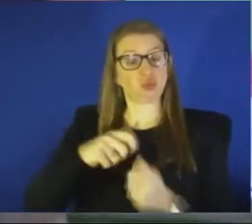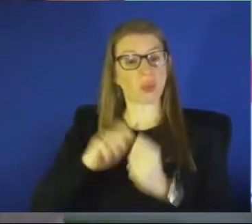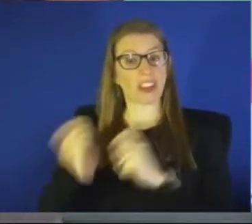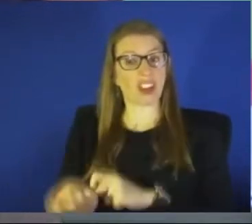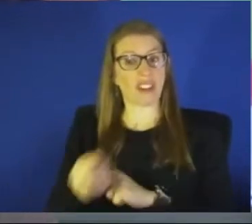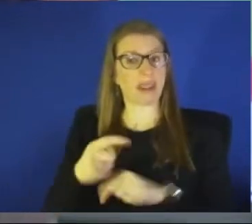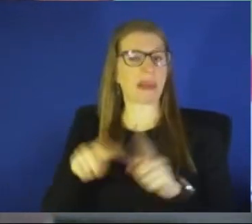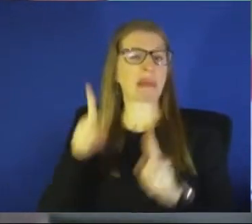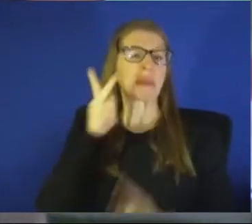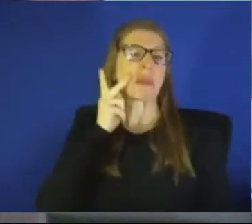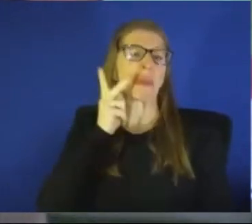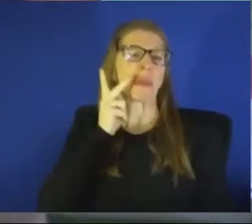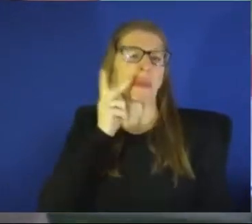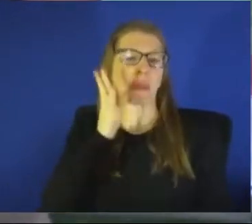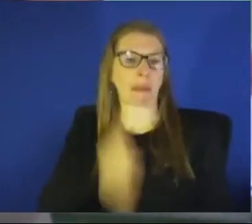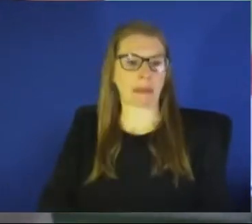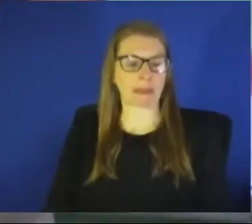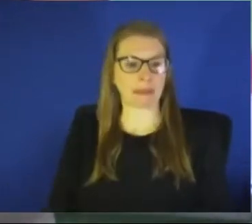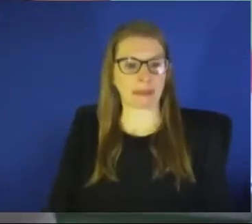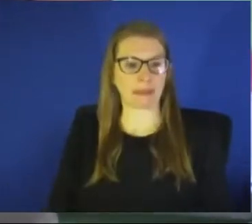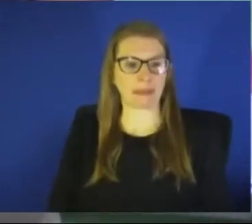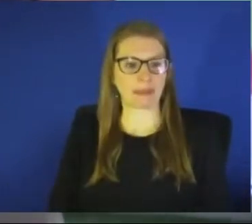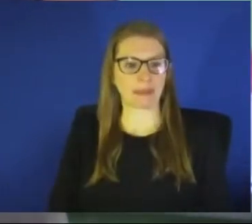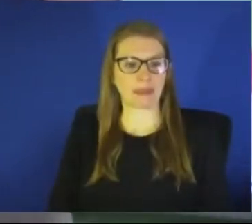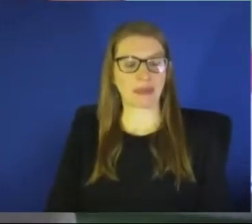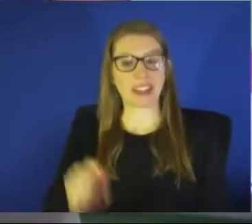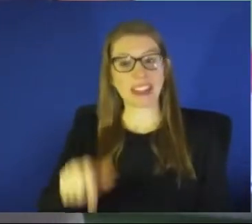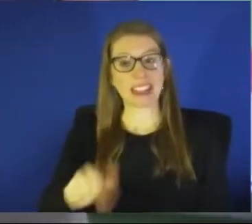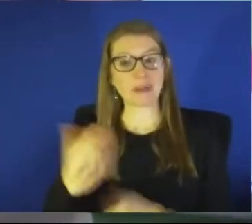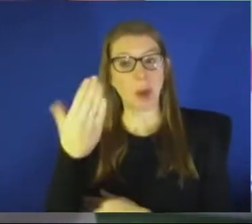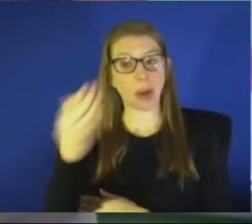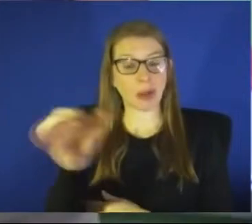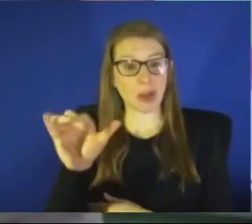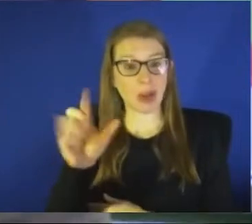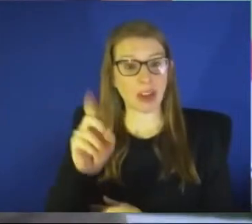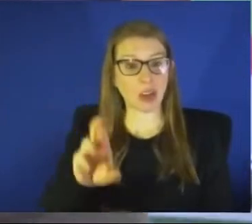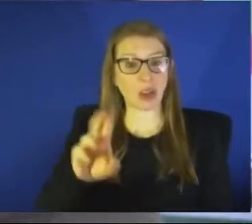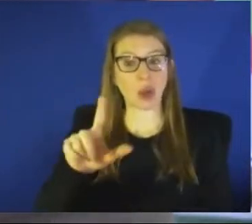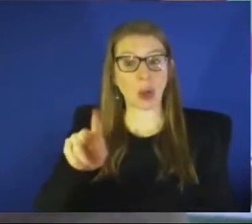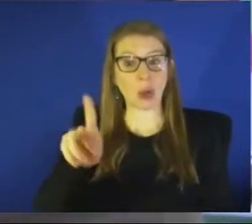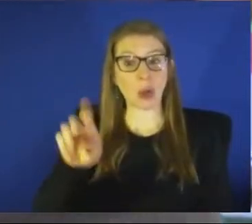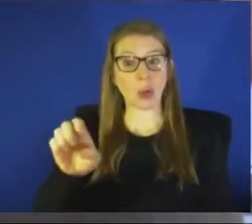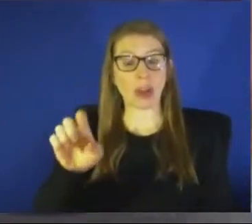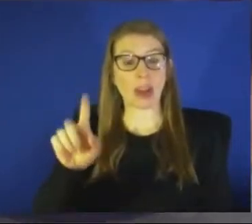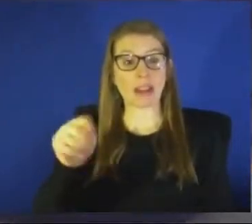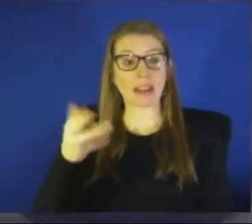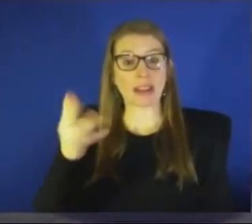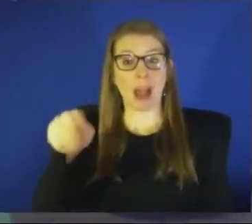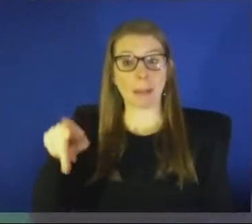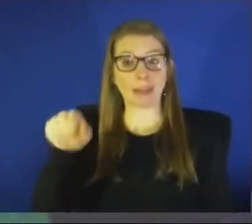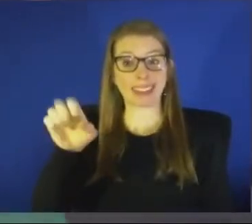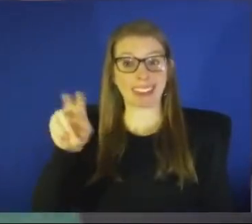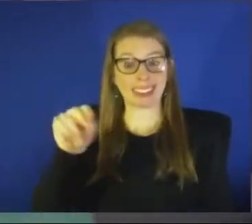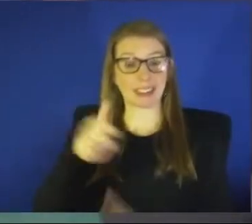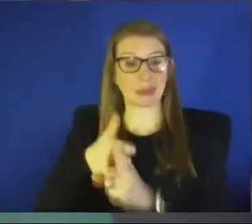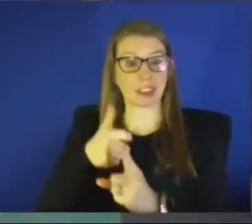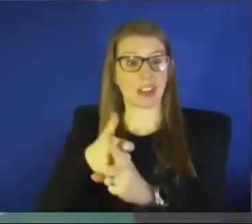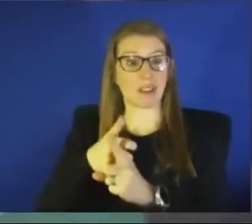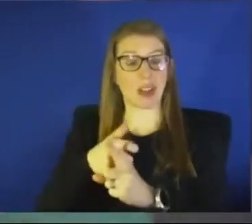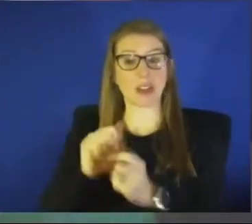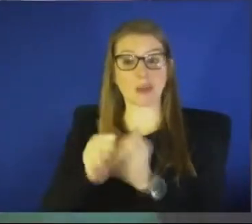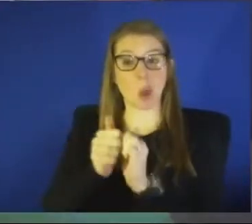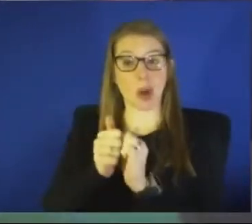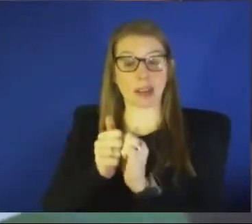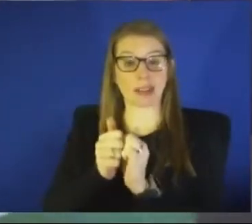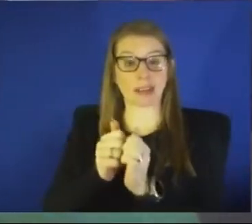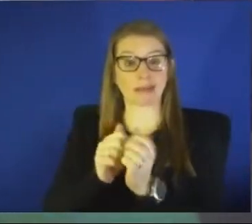We're going to find out today. This morning, I'm also joined by Dr. Luke Thompson. He's a sports medicine physician. He treats everyone from the pro elite